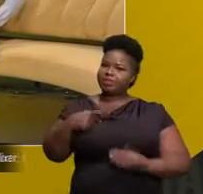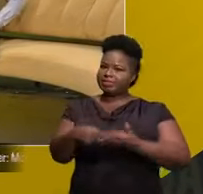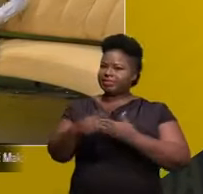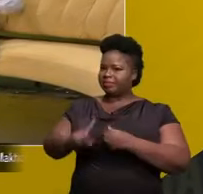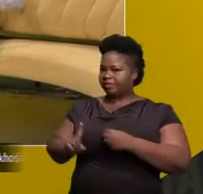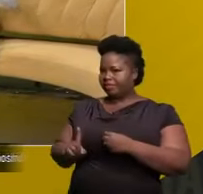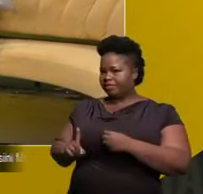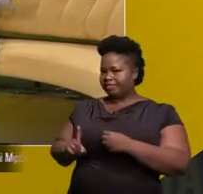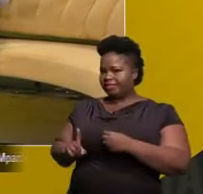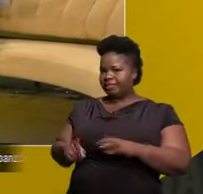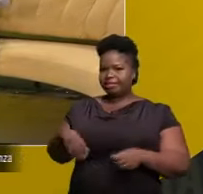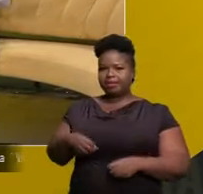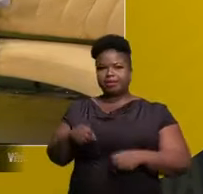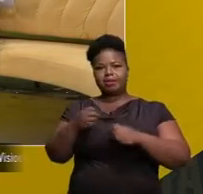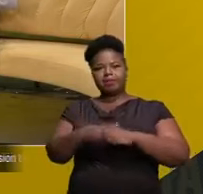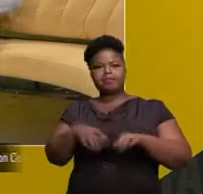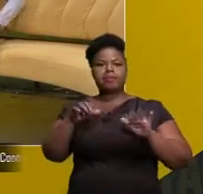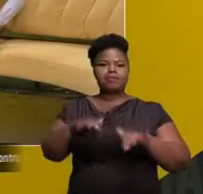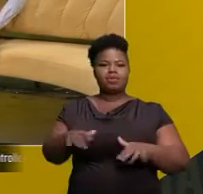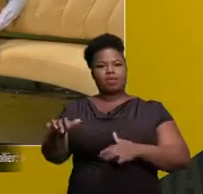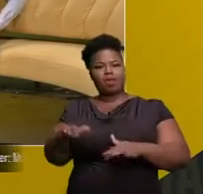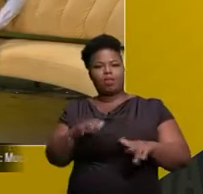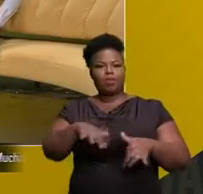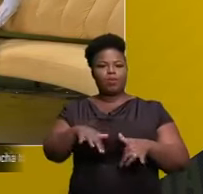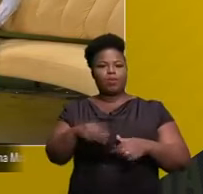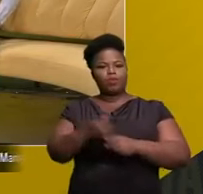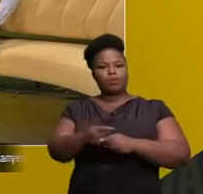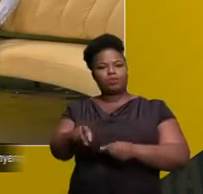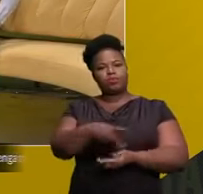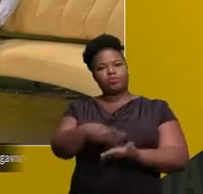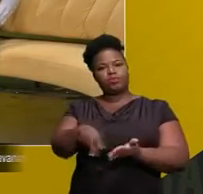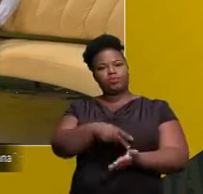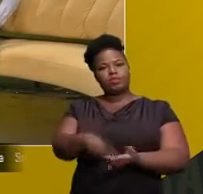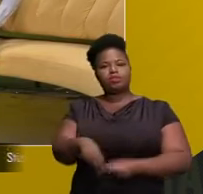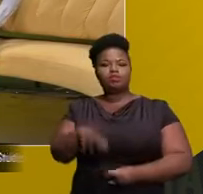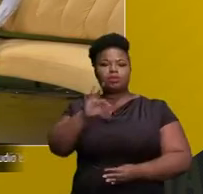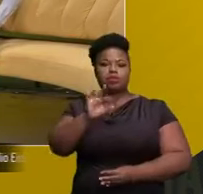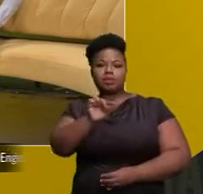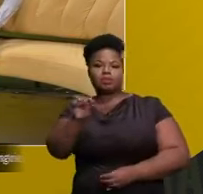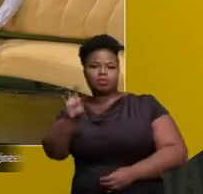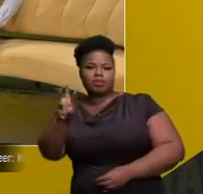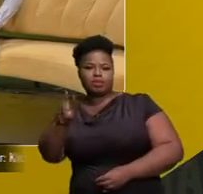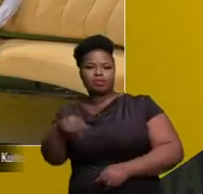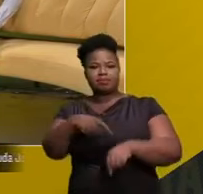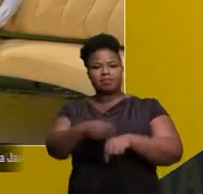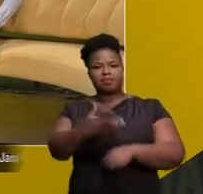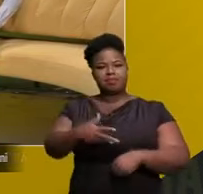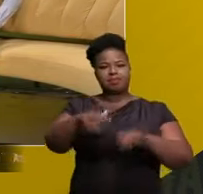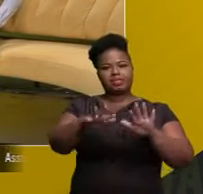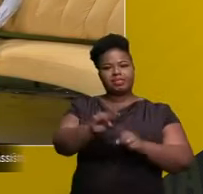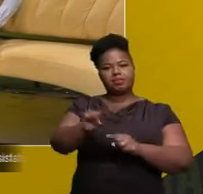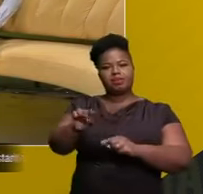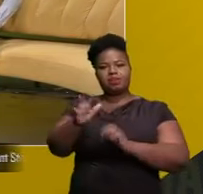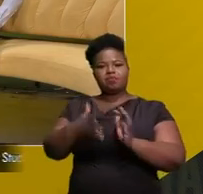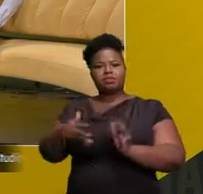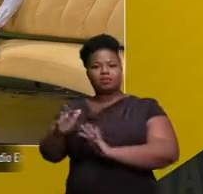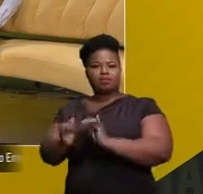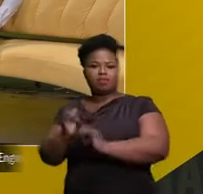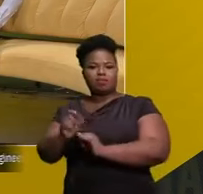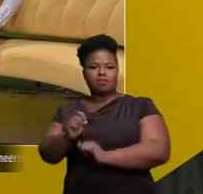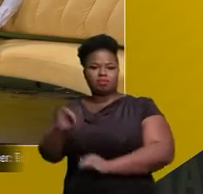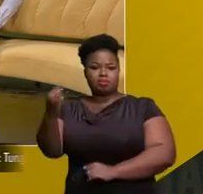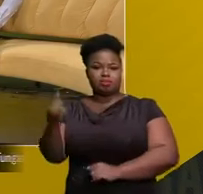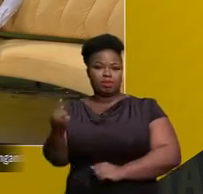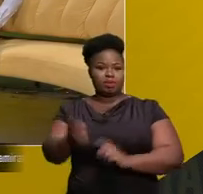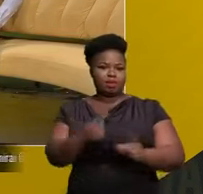the explosion of Amapiano. Yeah. So do tune in every Monday to Thursday, 10:30 to 11:30, only on SABC